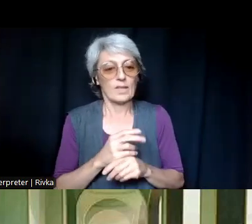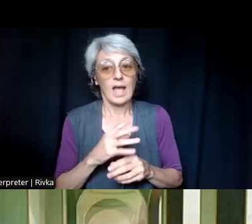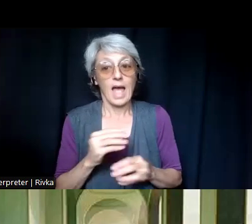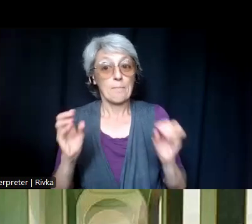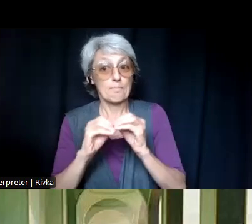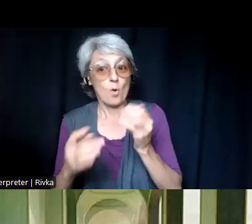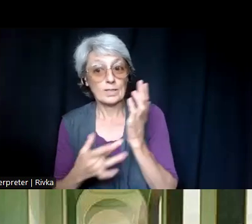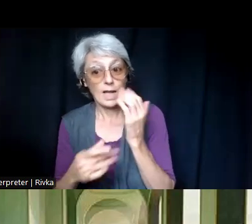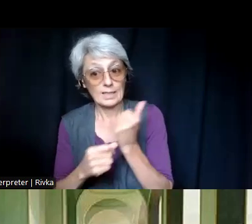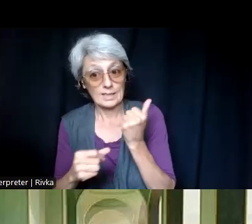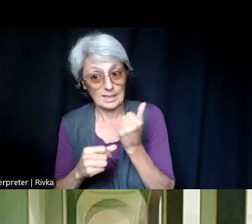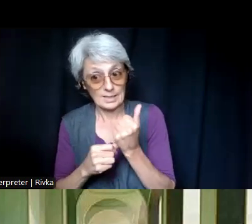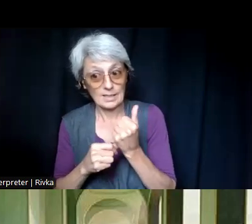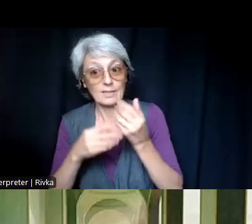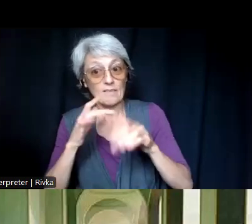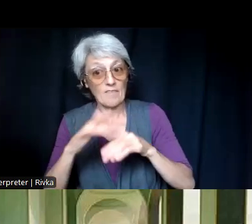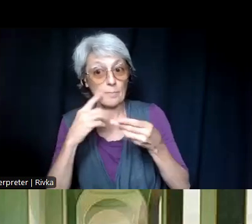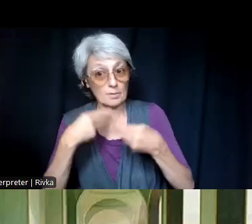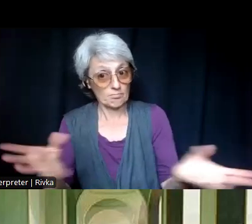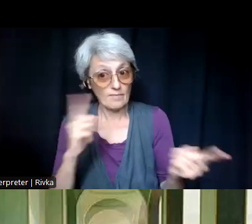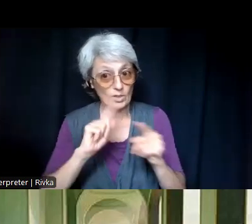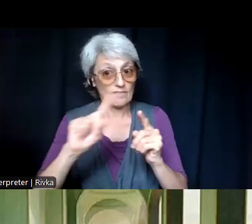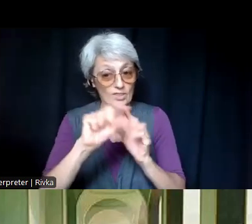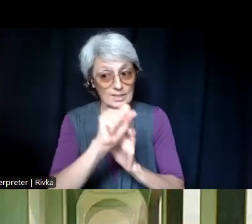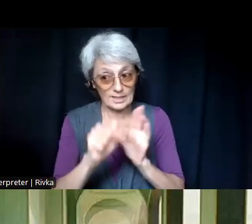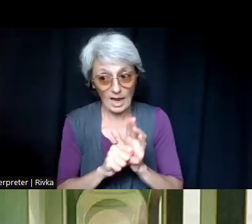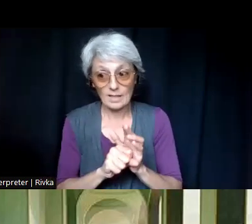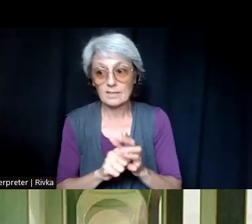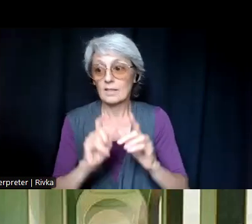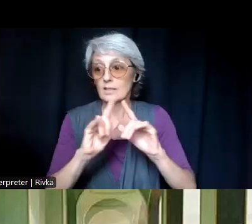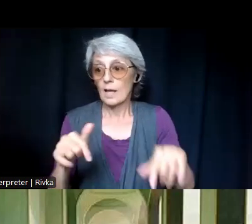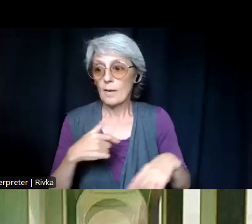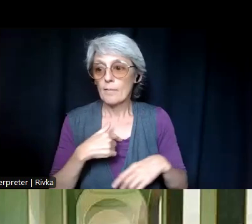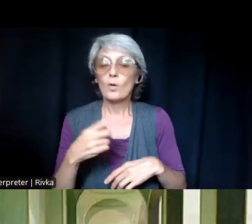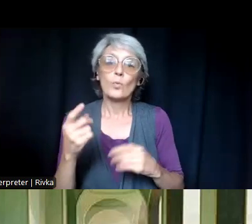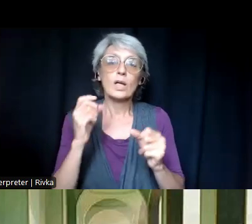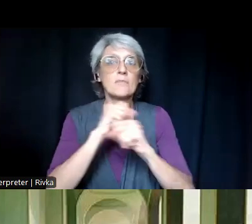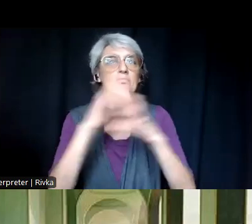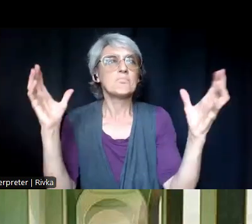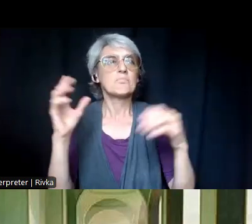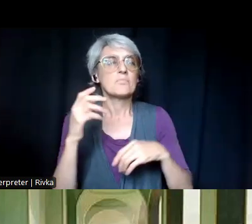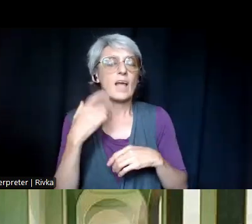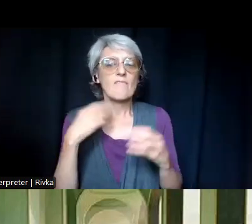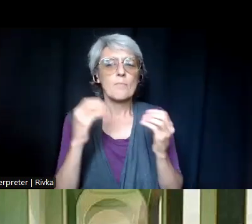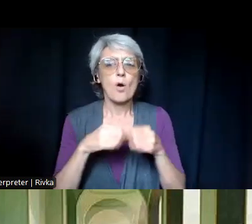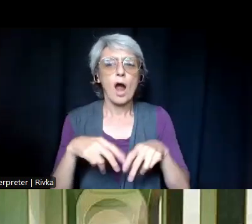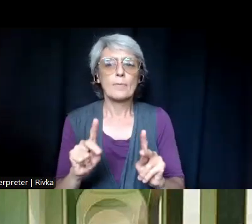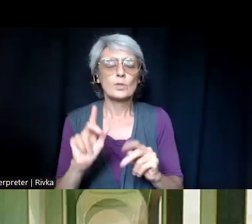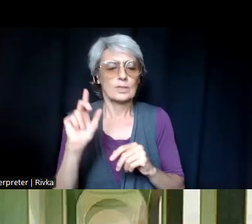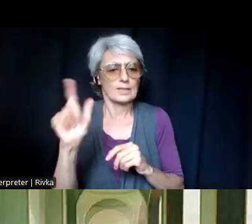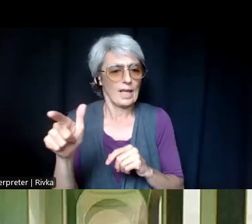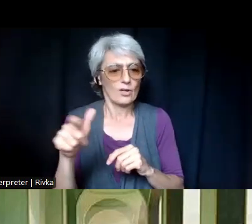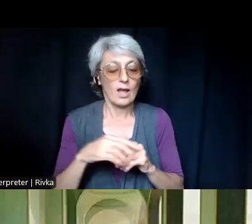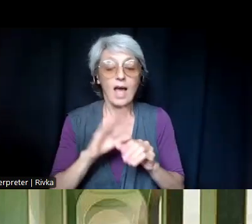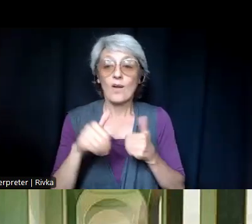to states, we anticipate seeing further opportunities and the ability for all of us to